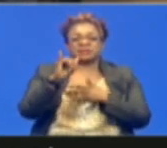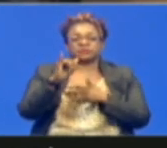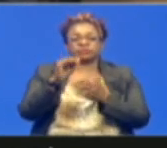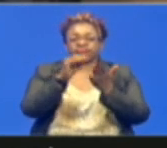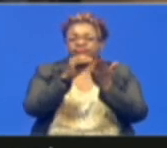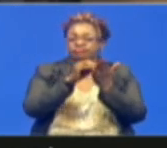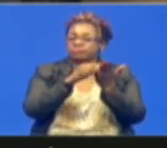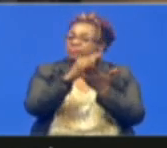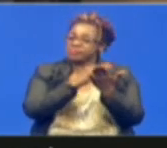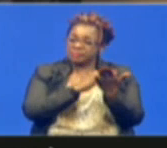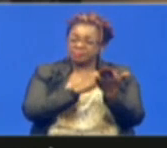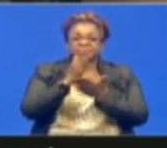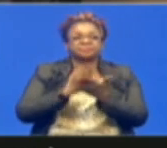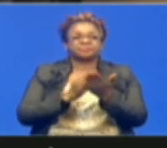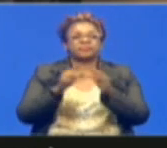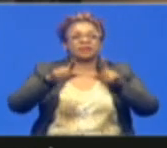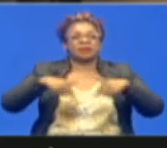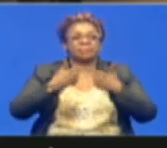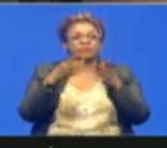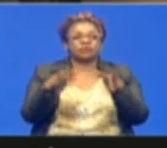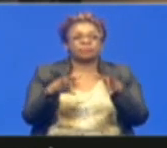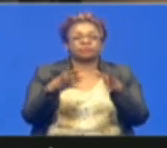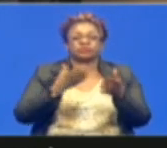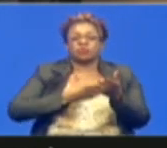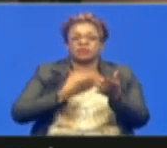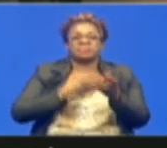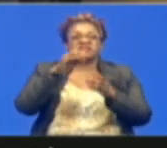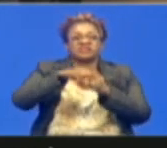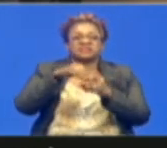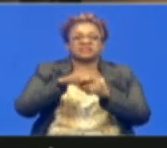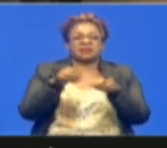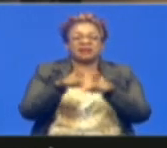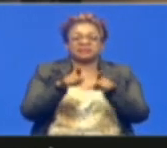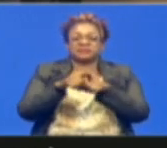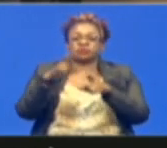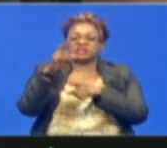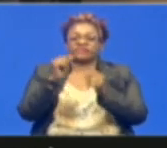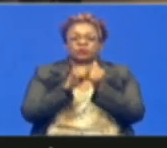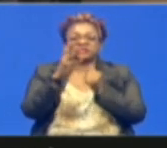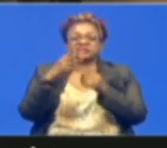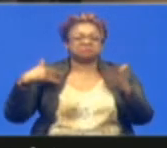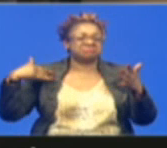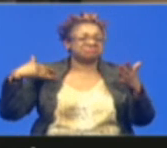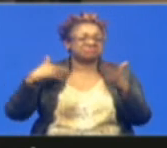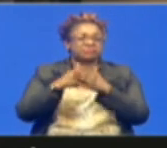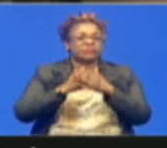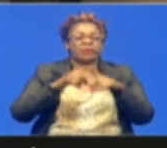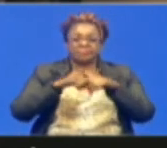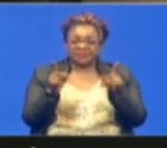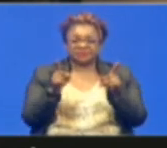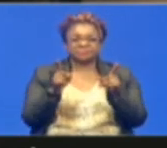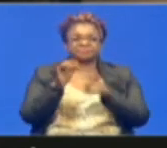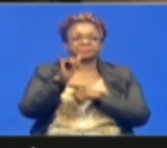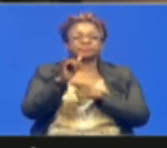statements. Some claim the group owes them for properties they invested in as far back as 2014. However, in a rejoinder, the